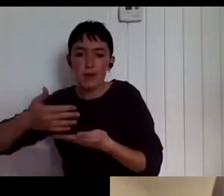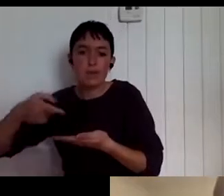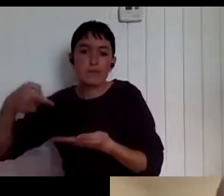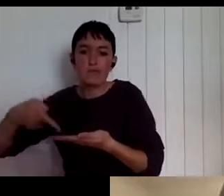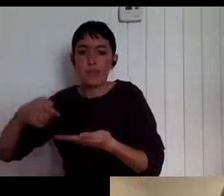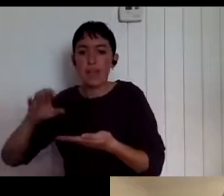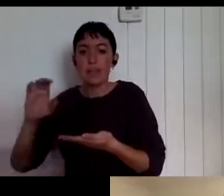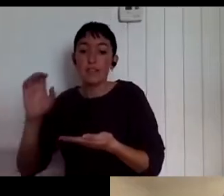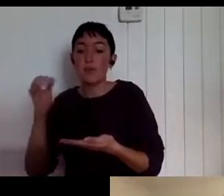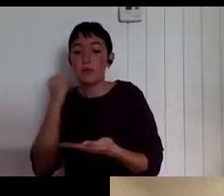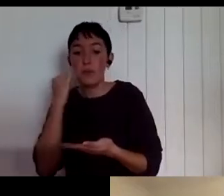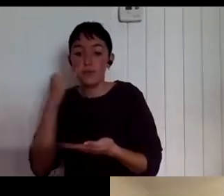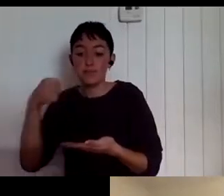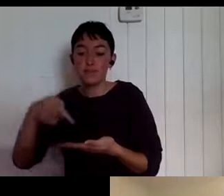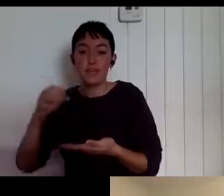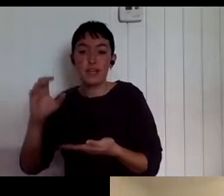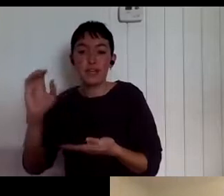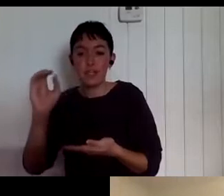0%. Mm-hmm. So let's say